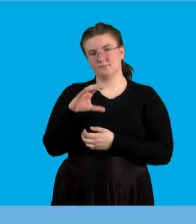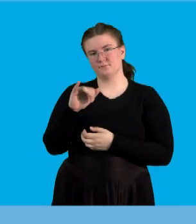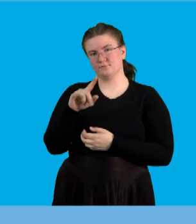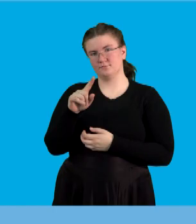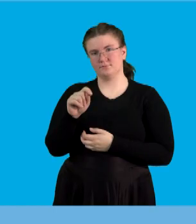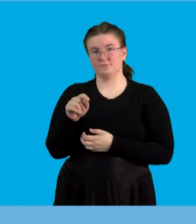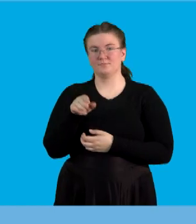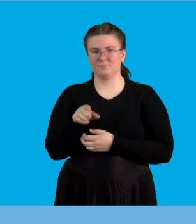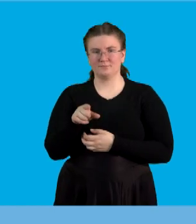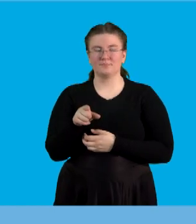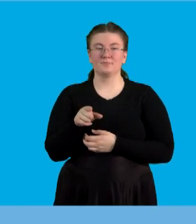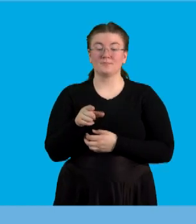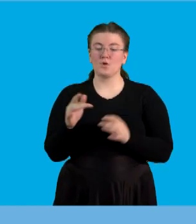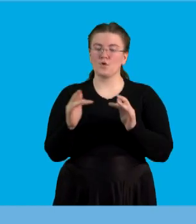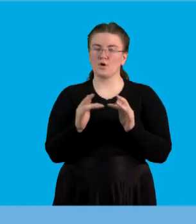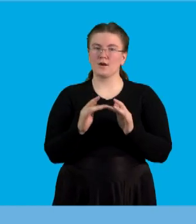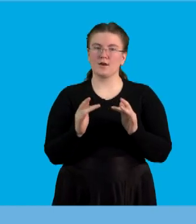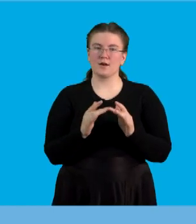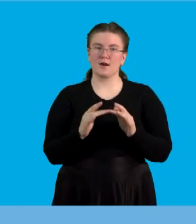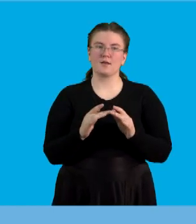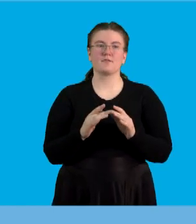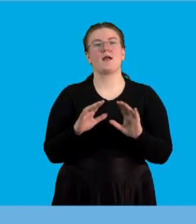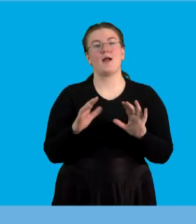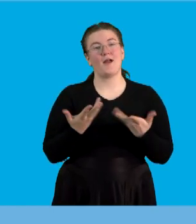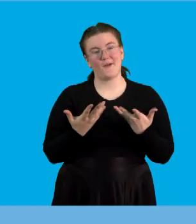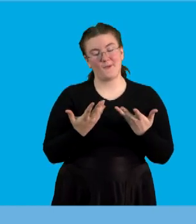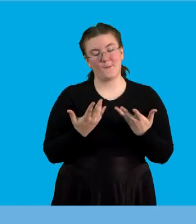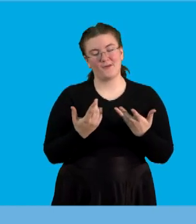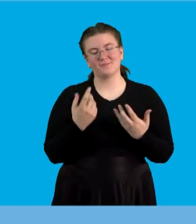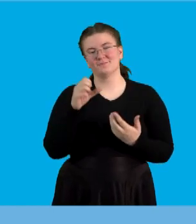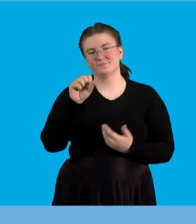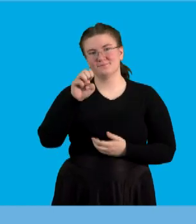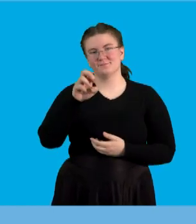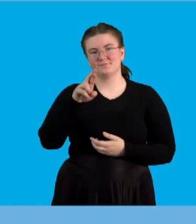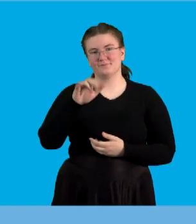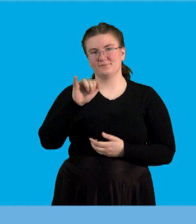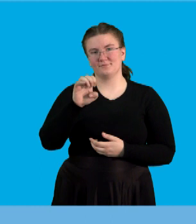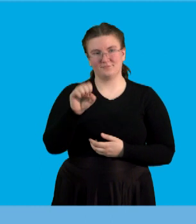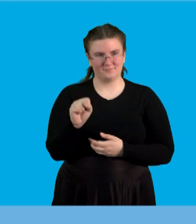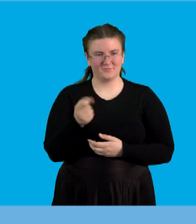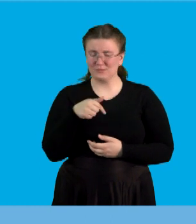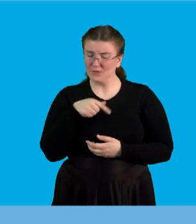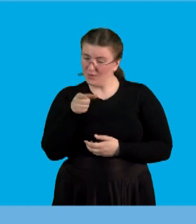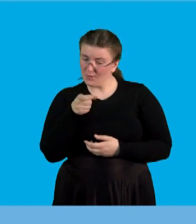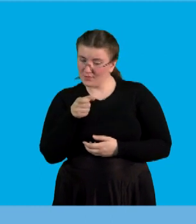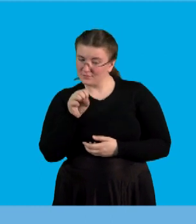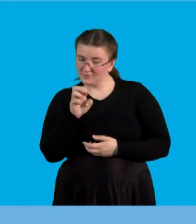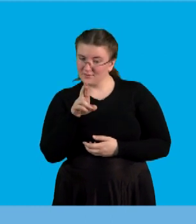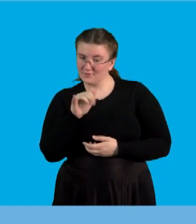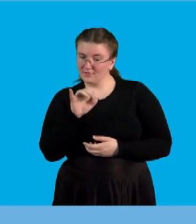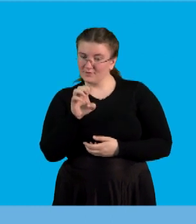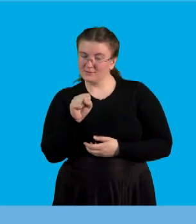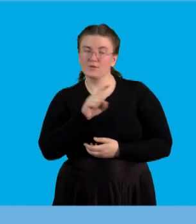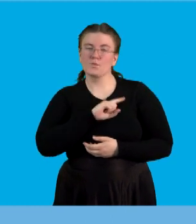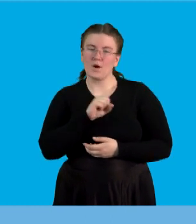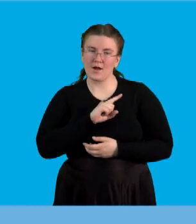this ammeter is connected into the circuit in series. Why? Why are we saying that? Because it is going to be connected